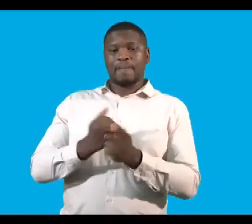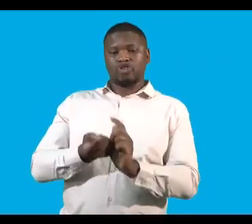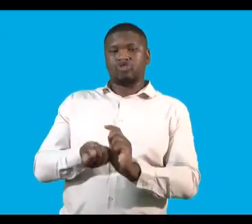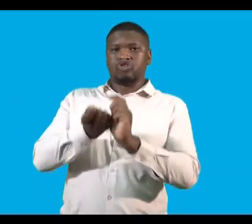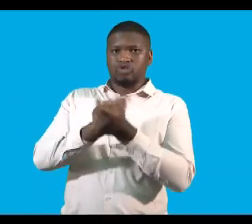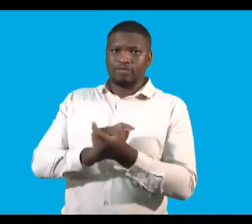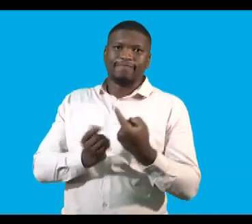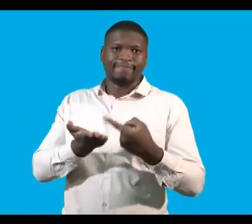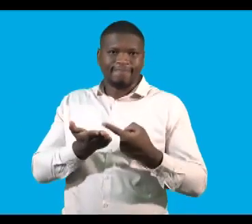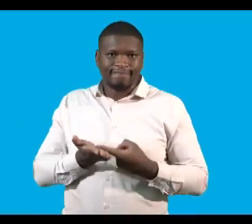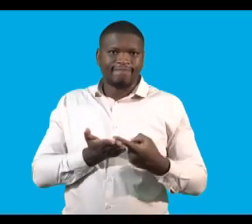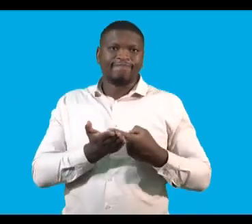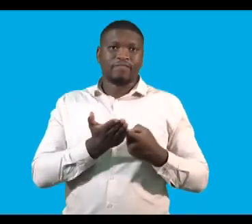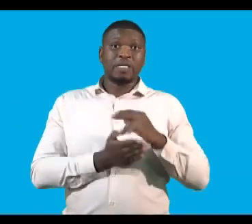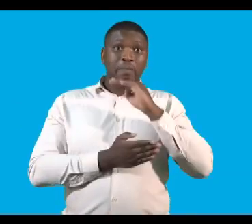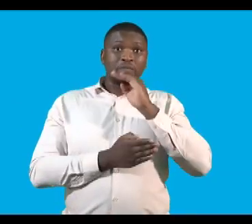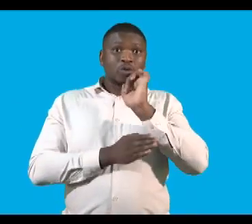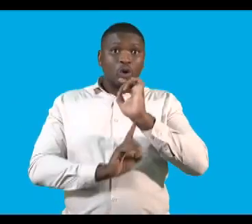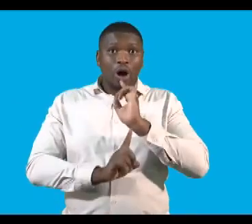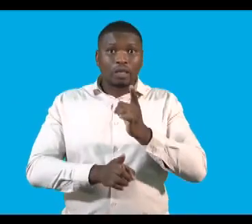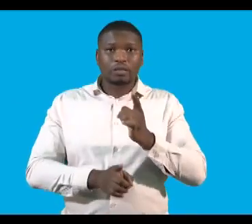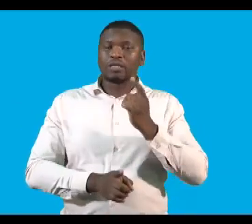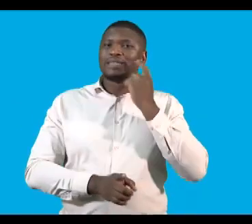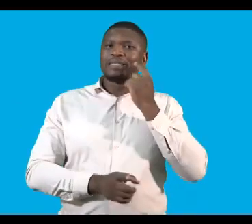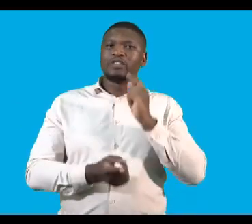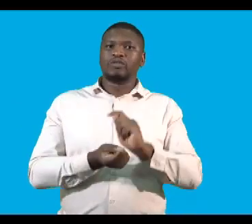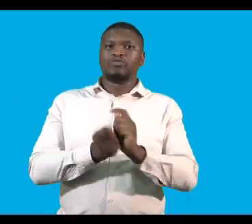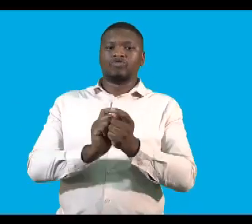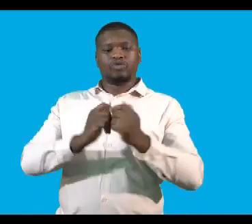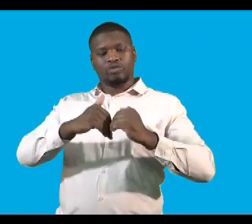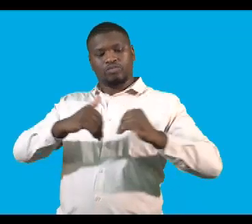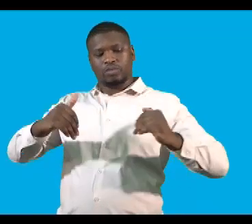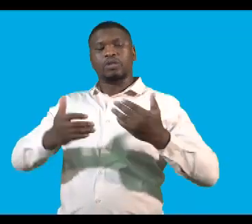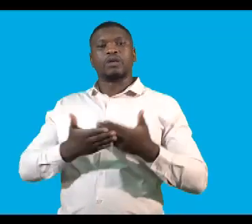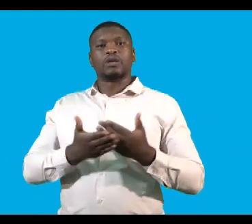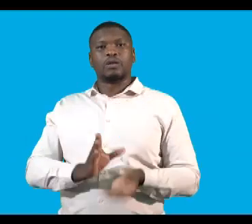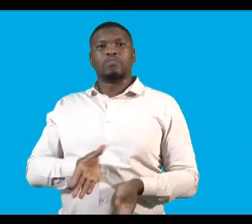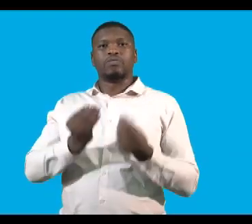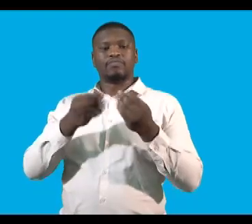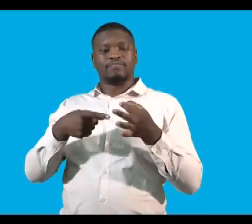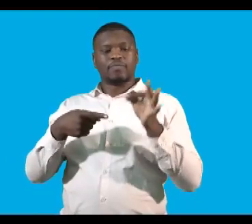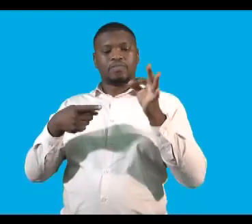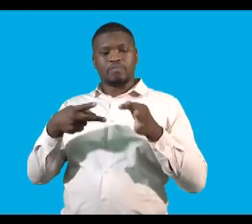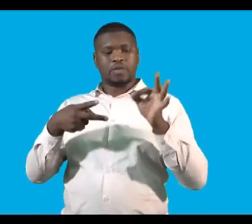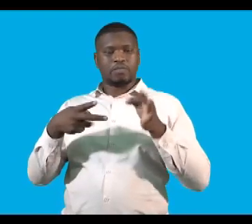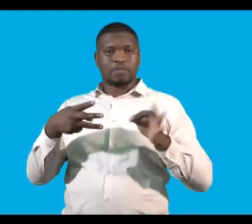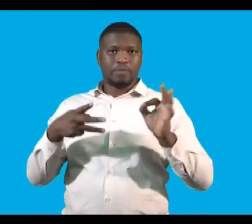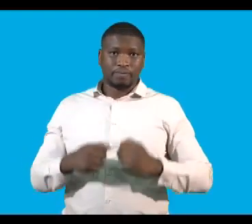is discussed. That's why it's easy to split your answers into the 2 frames and you will get your 3 marks.